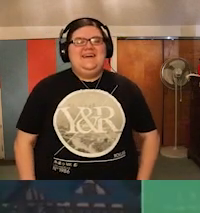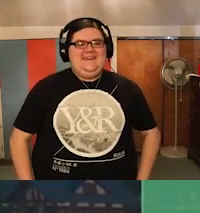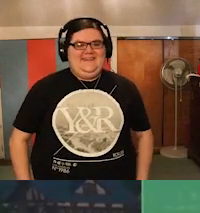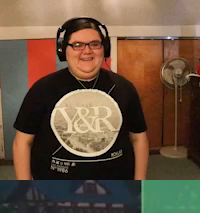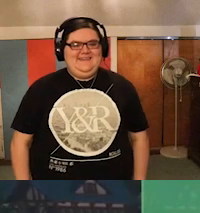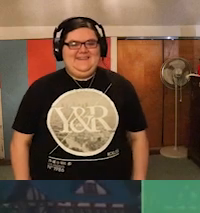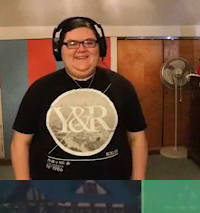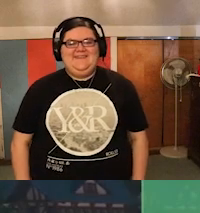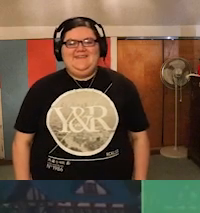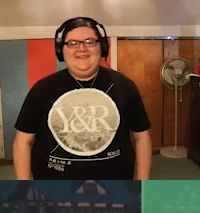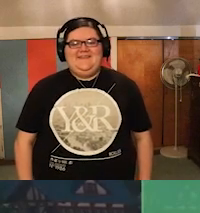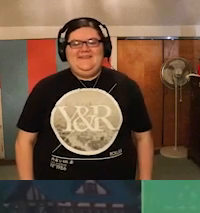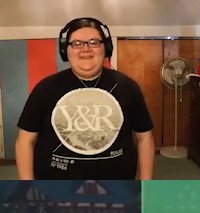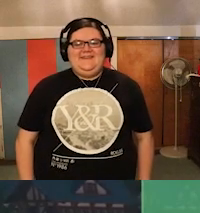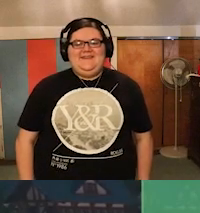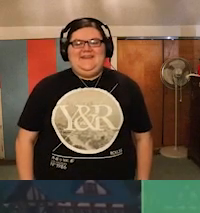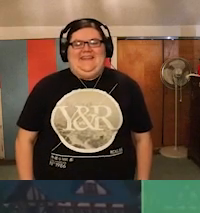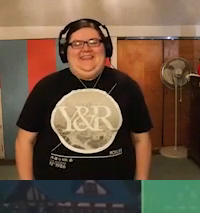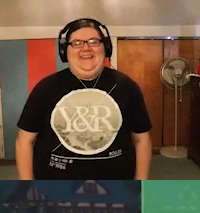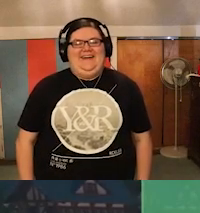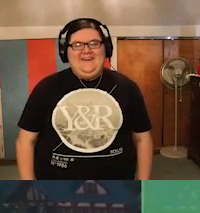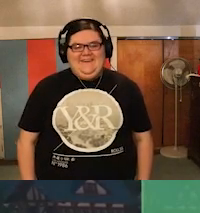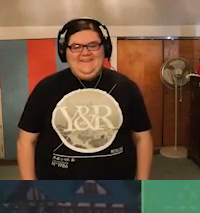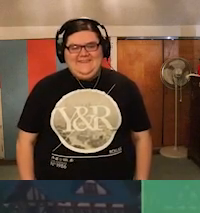This map is a piece of shit. Oi.